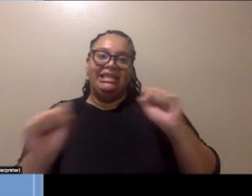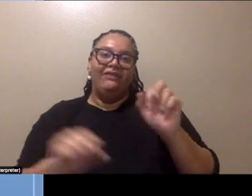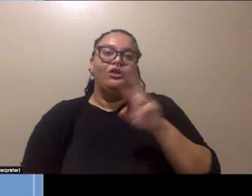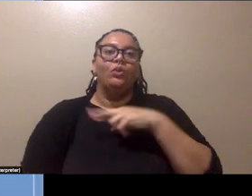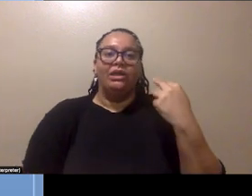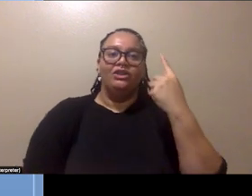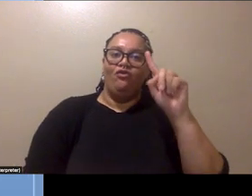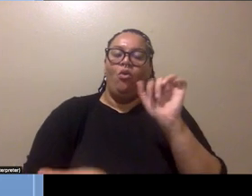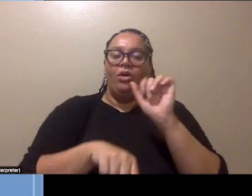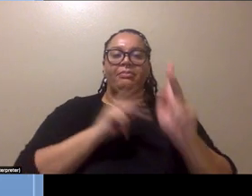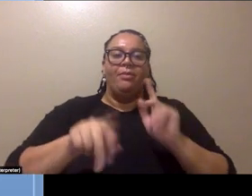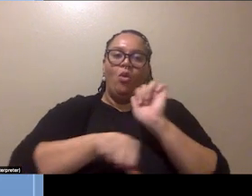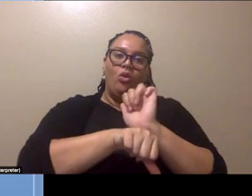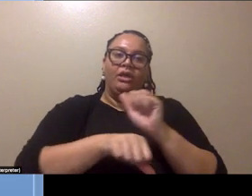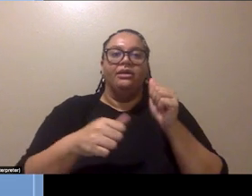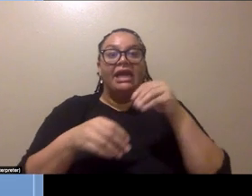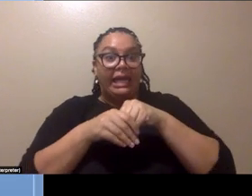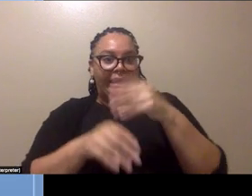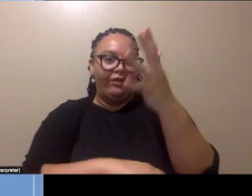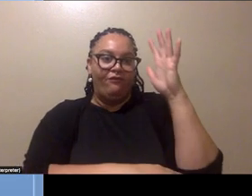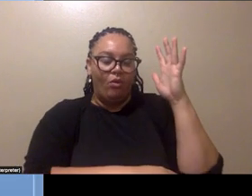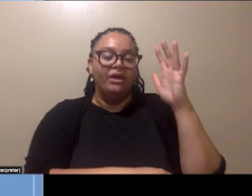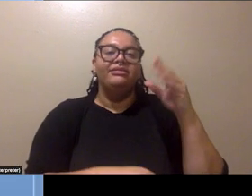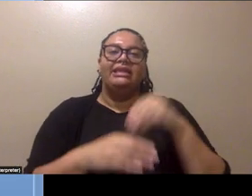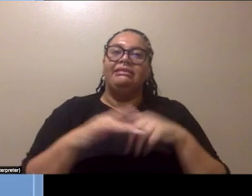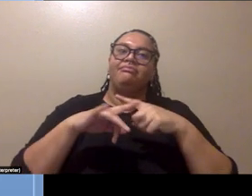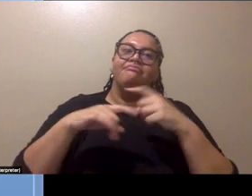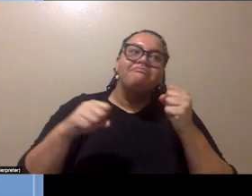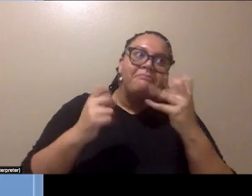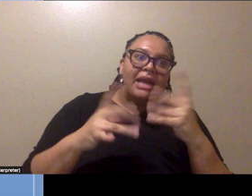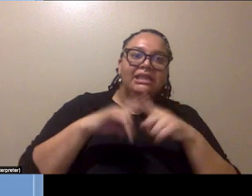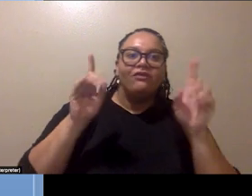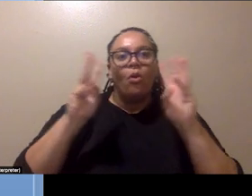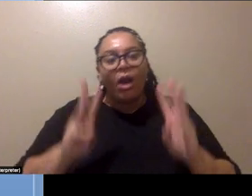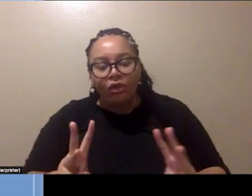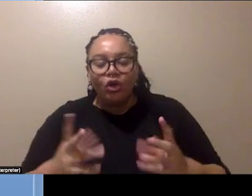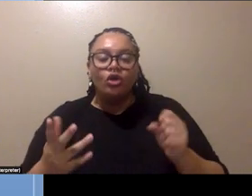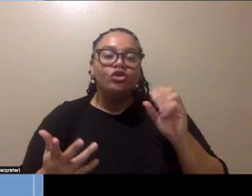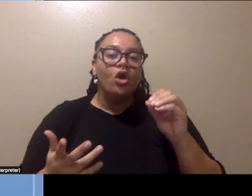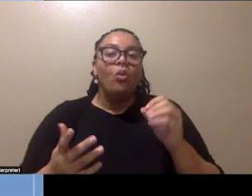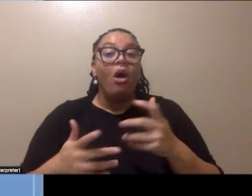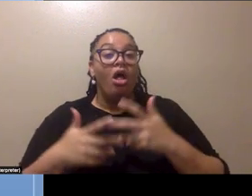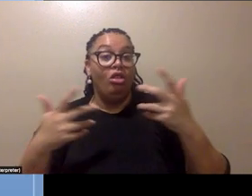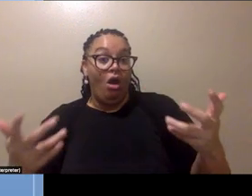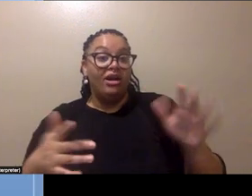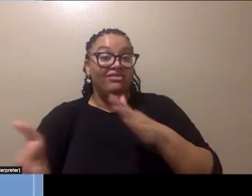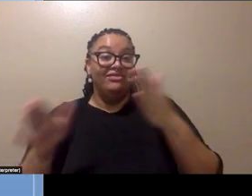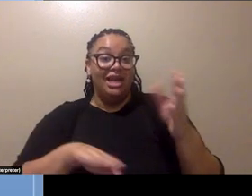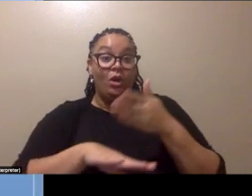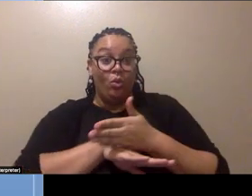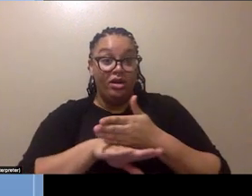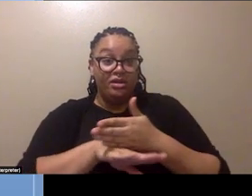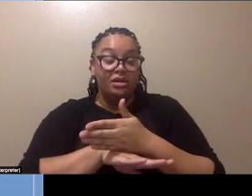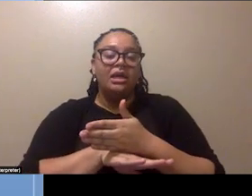pretty serious safety risk for the workers that are out there. They're already working on these steep slopes in these conditions. So a lot of that dead wood that